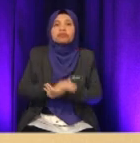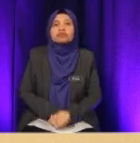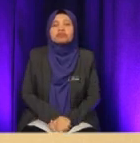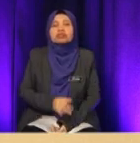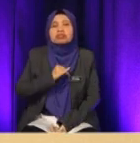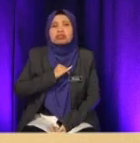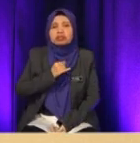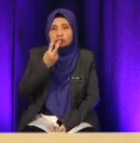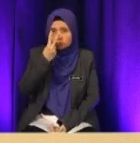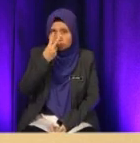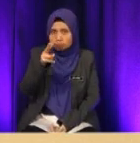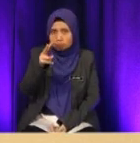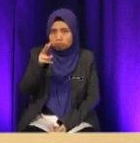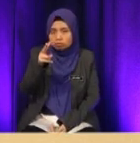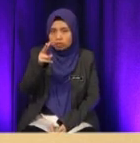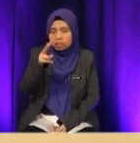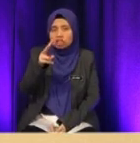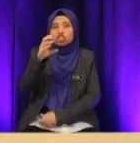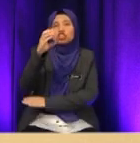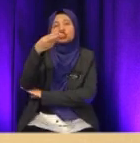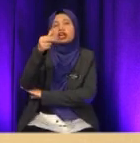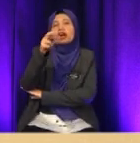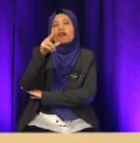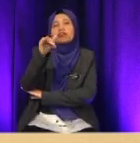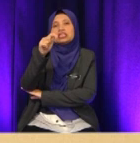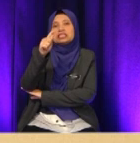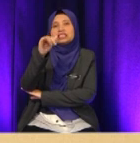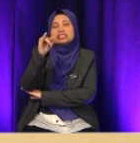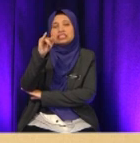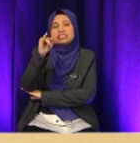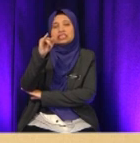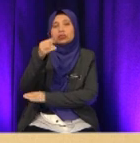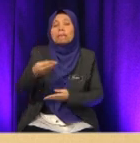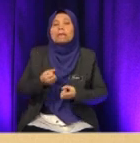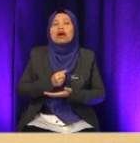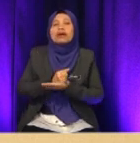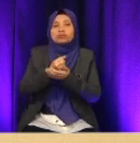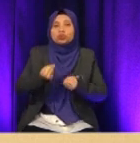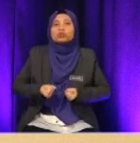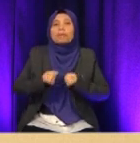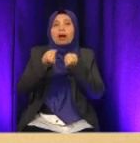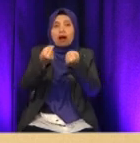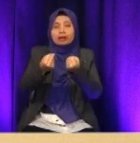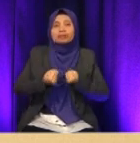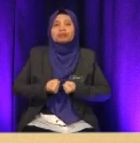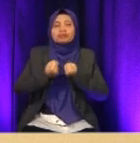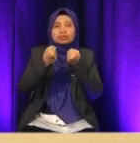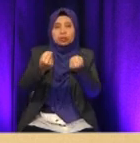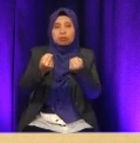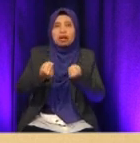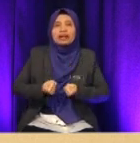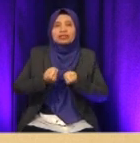saw charity. Charity, which line is it? Charity. Charity. Can you please help me with the line? Okay,